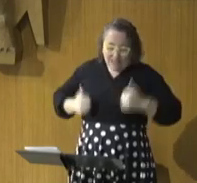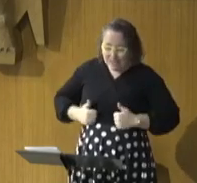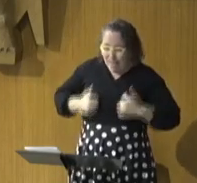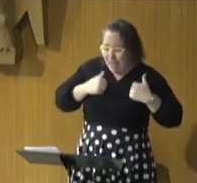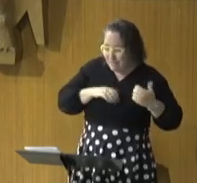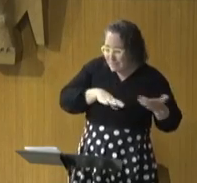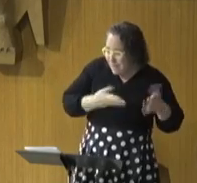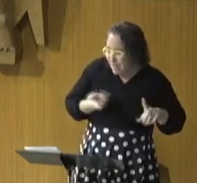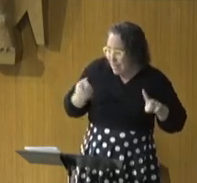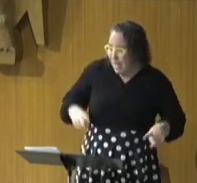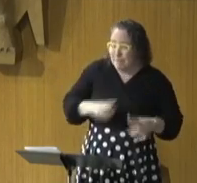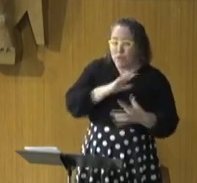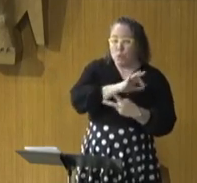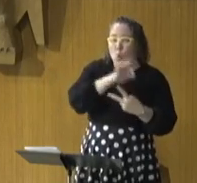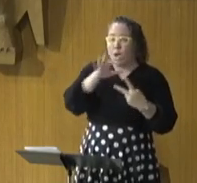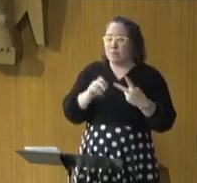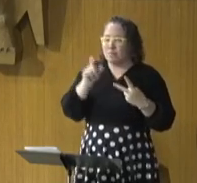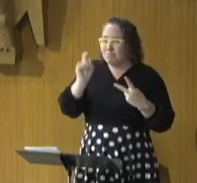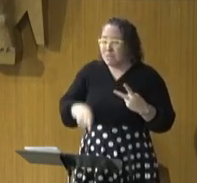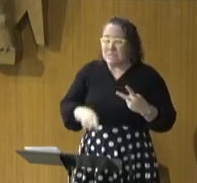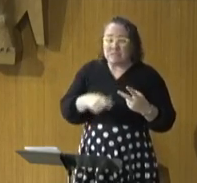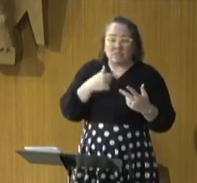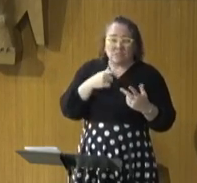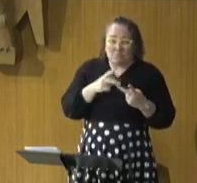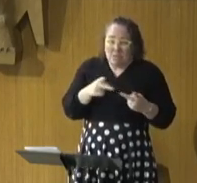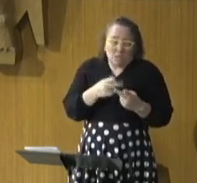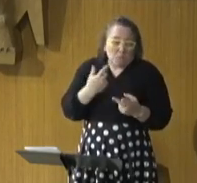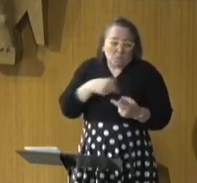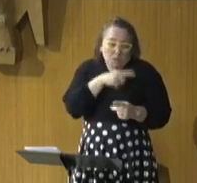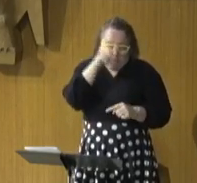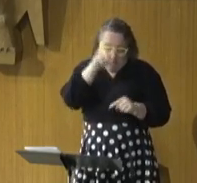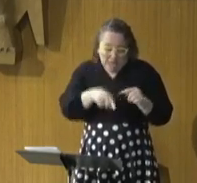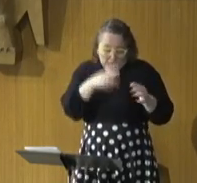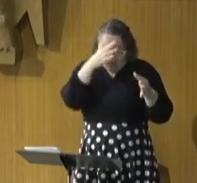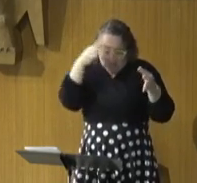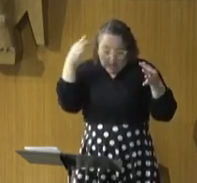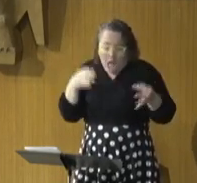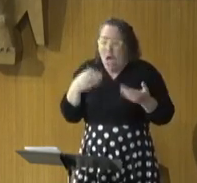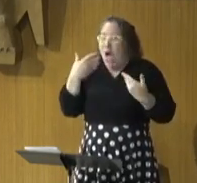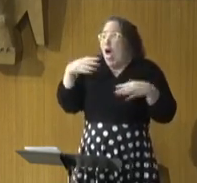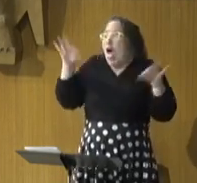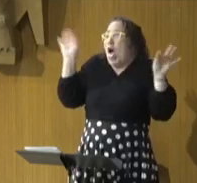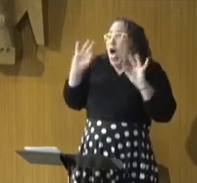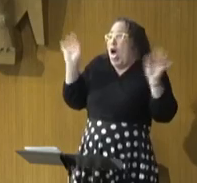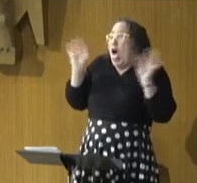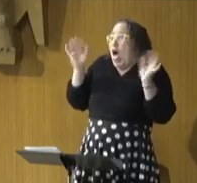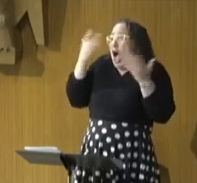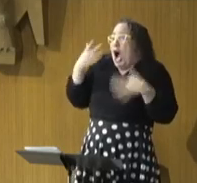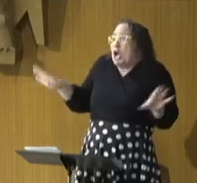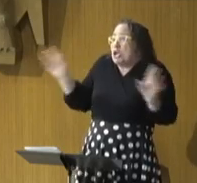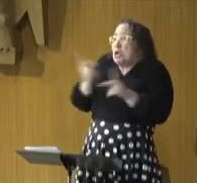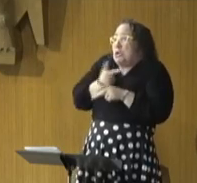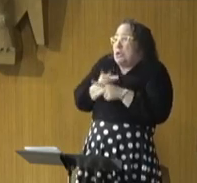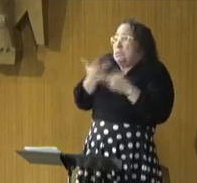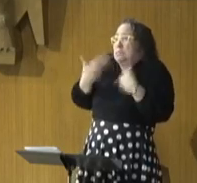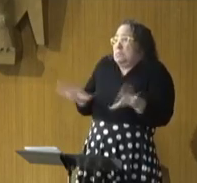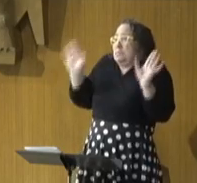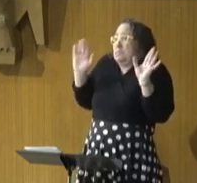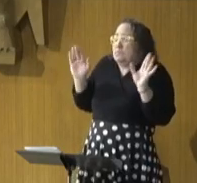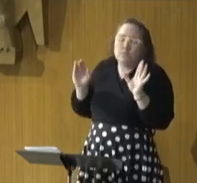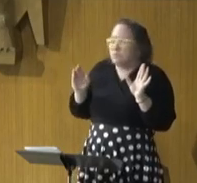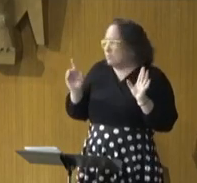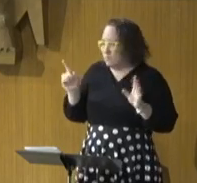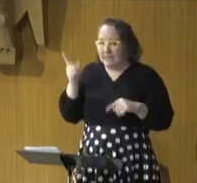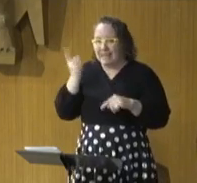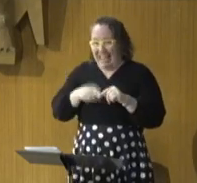a place of choice, a place where we can no longer simply say, I don't know what I believe, I'm still figuring it out. In